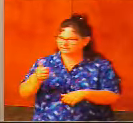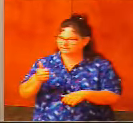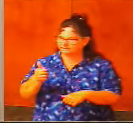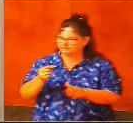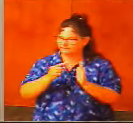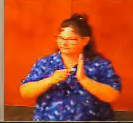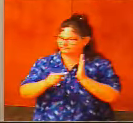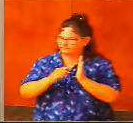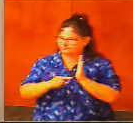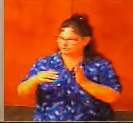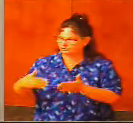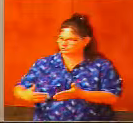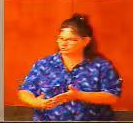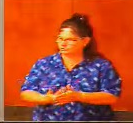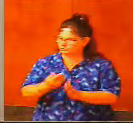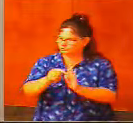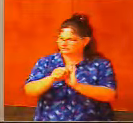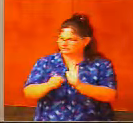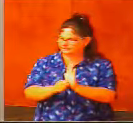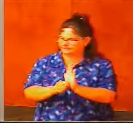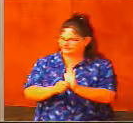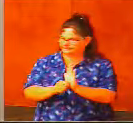verses in the New Testament.